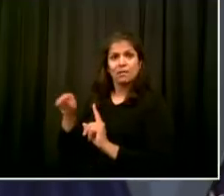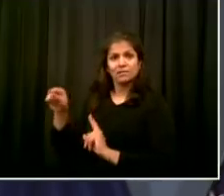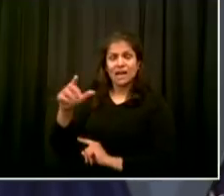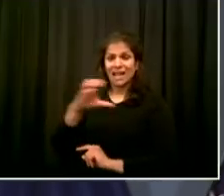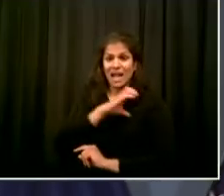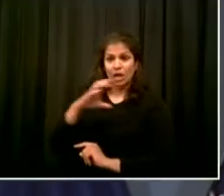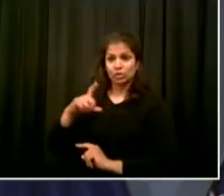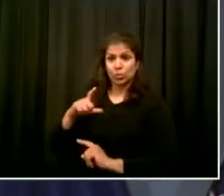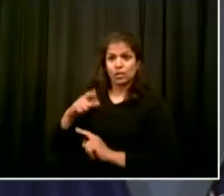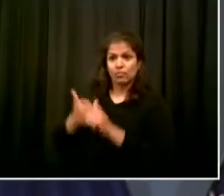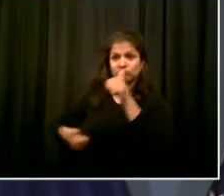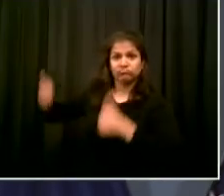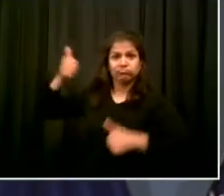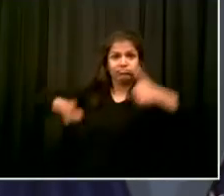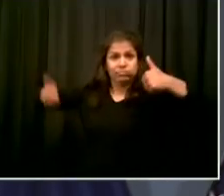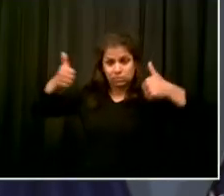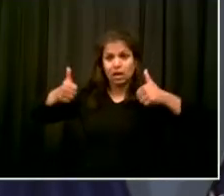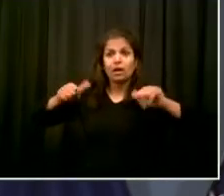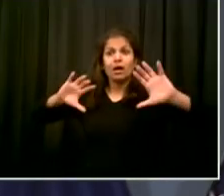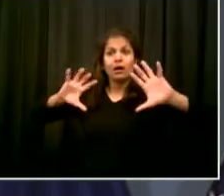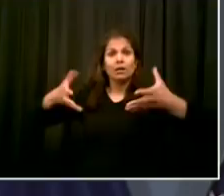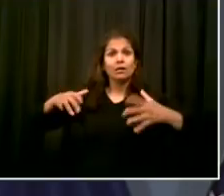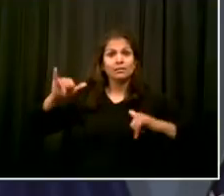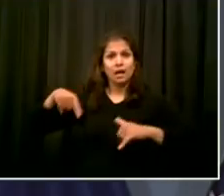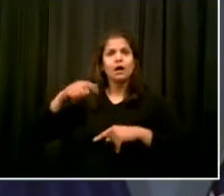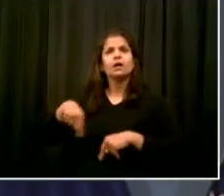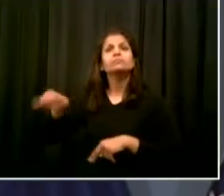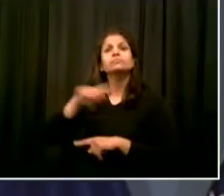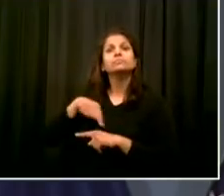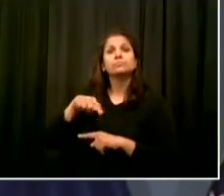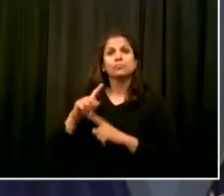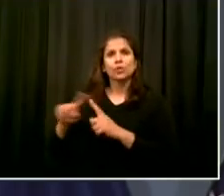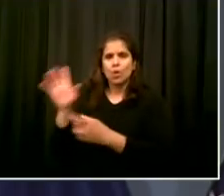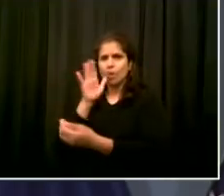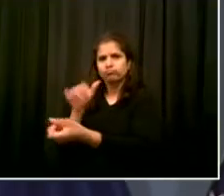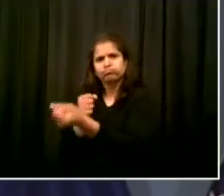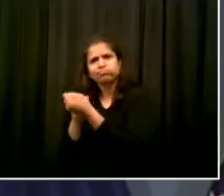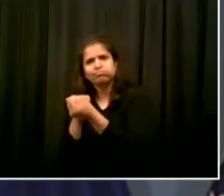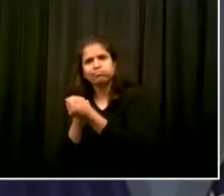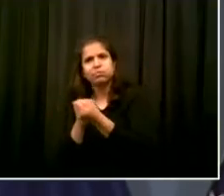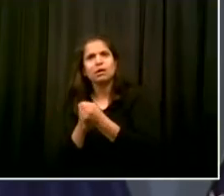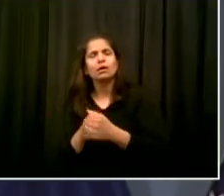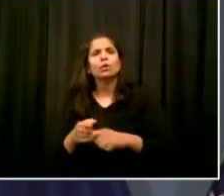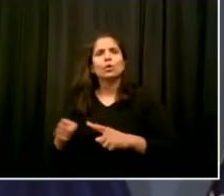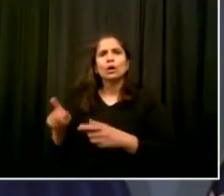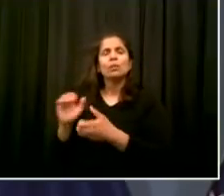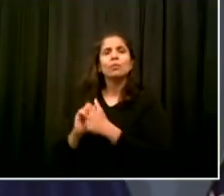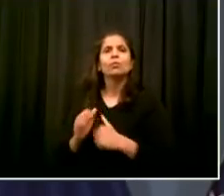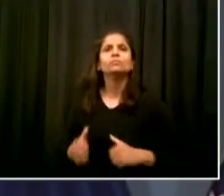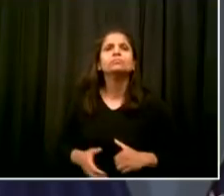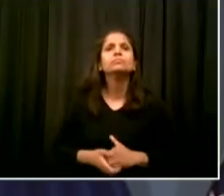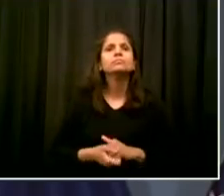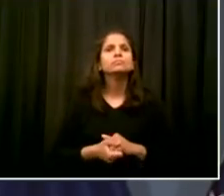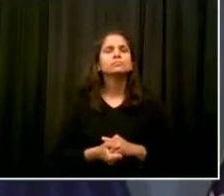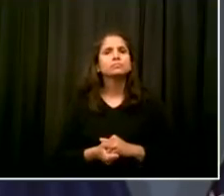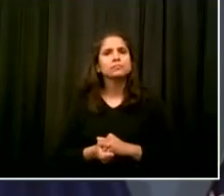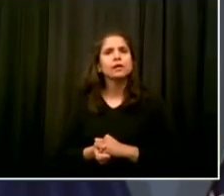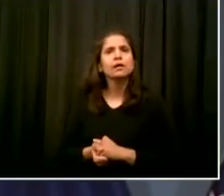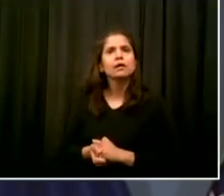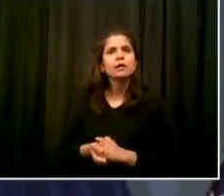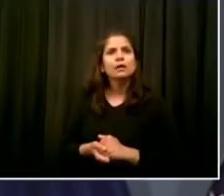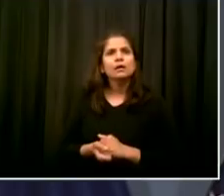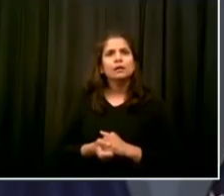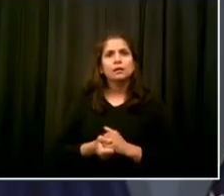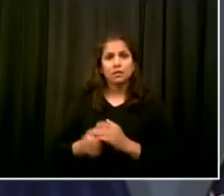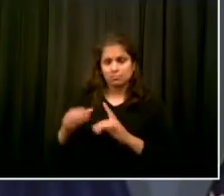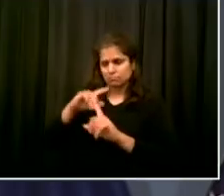way. And I've been in constant conversation over these last days with the leadership of the things we're going to do differently in this city, the